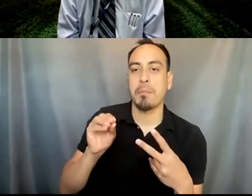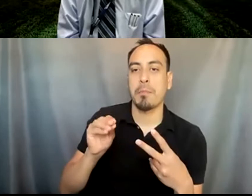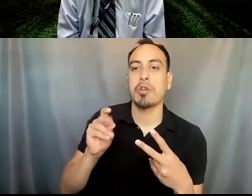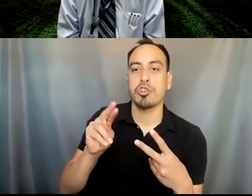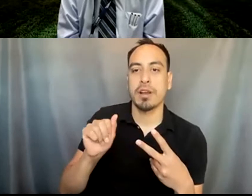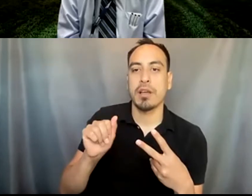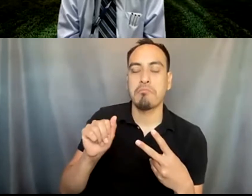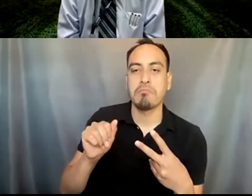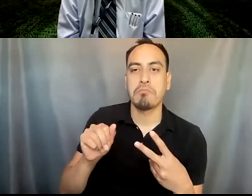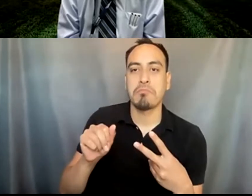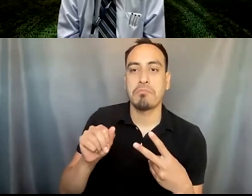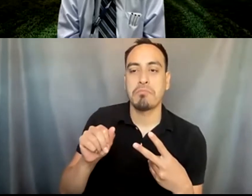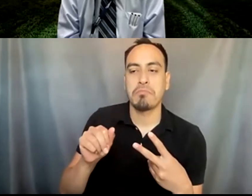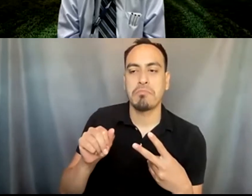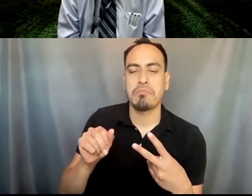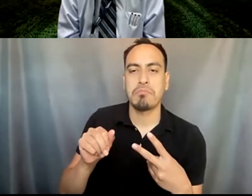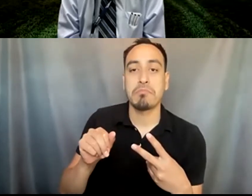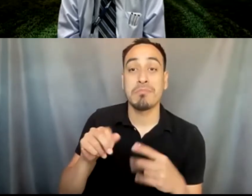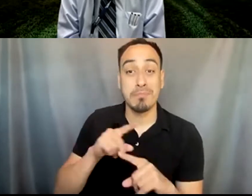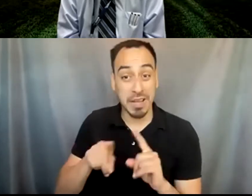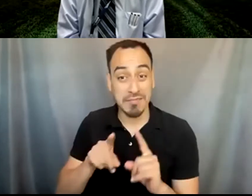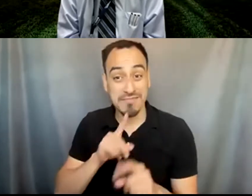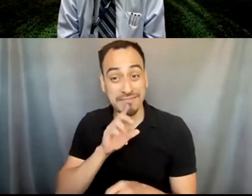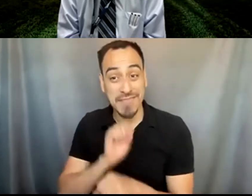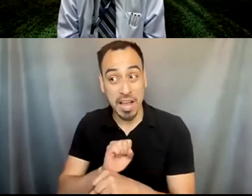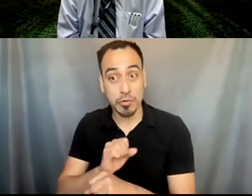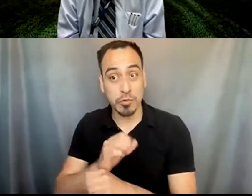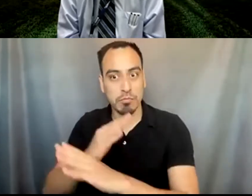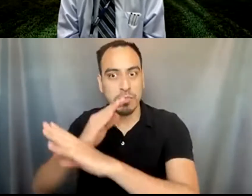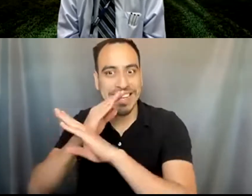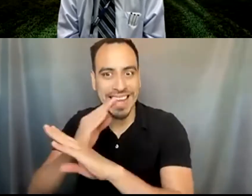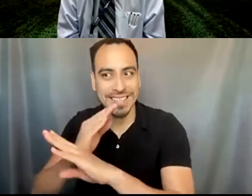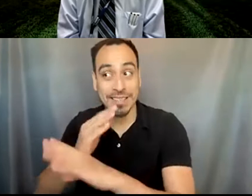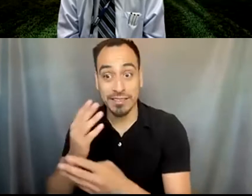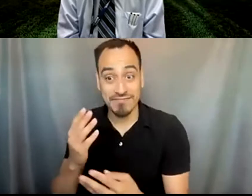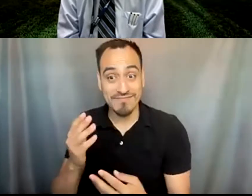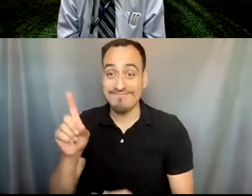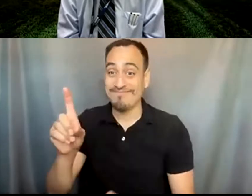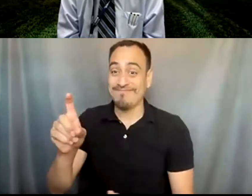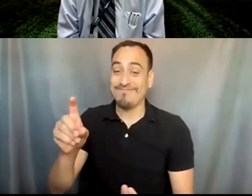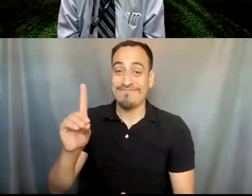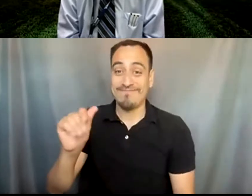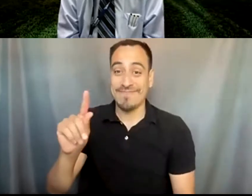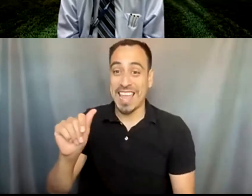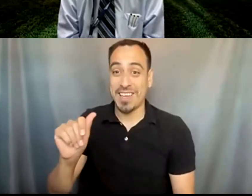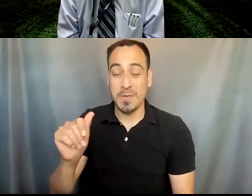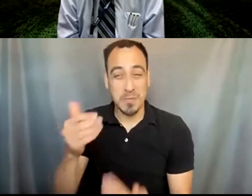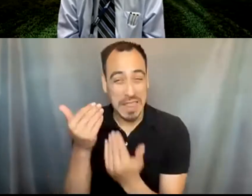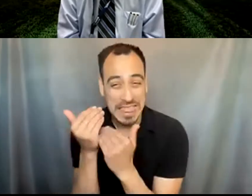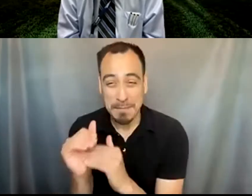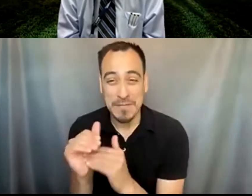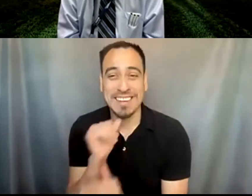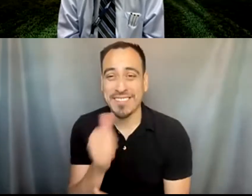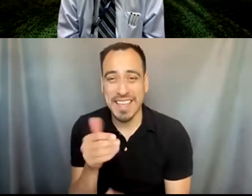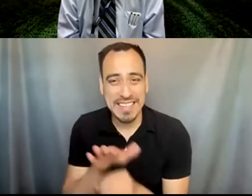But the data on actual protection is limited, but even with the